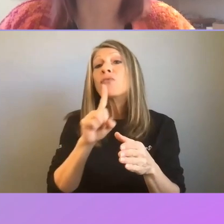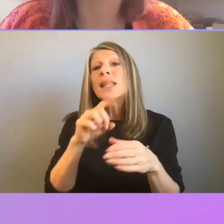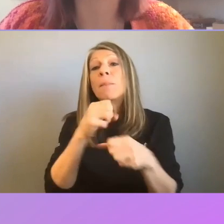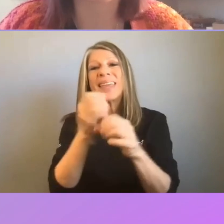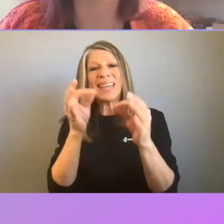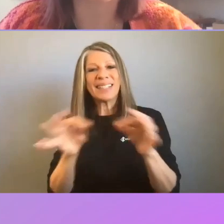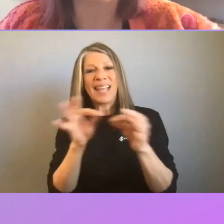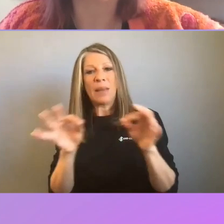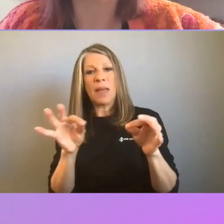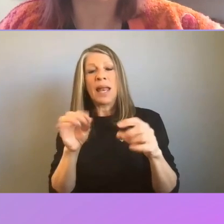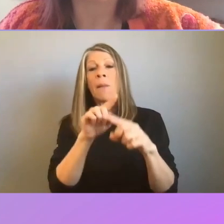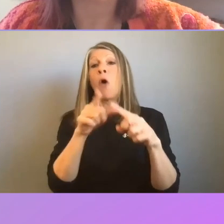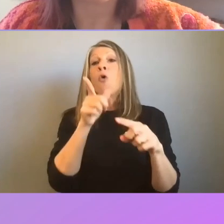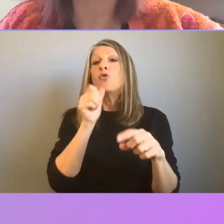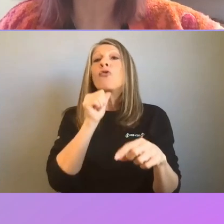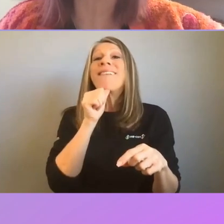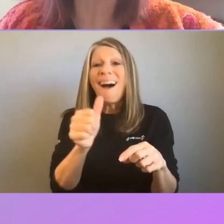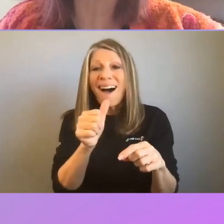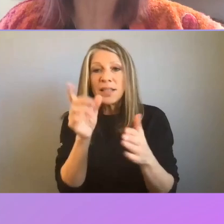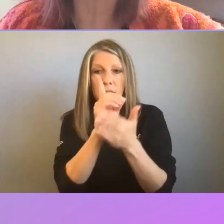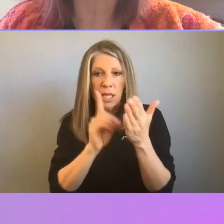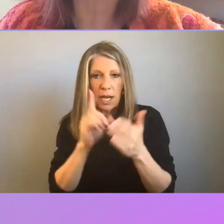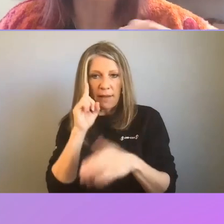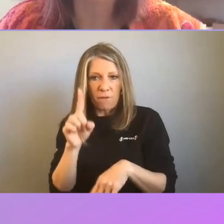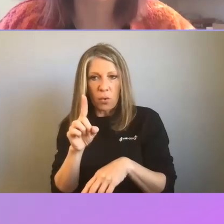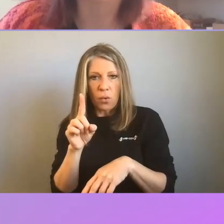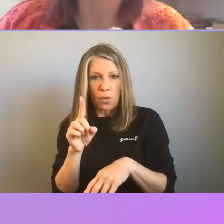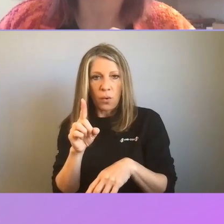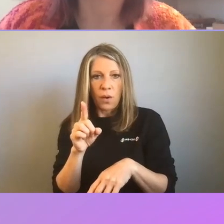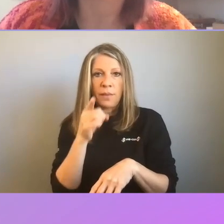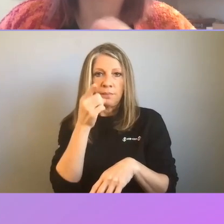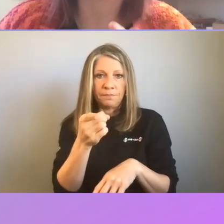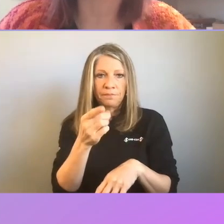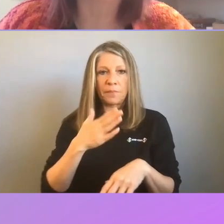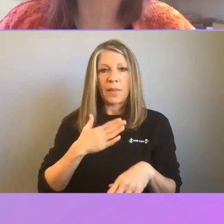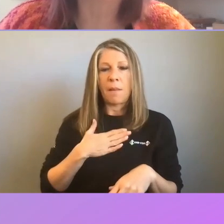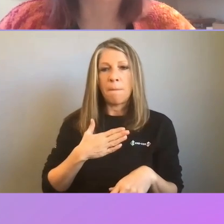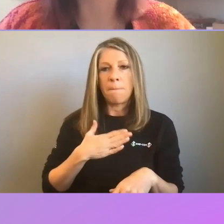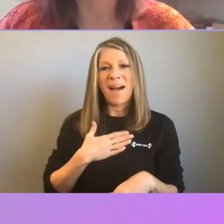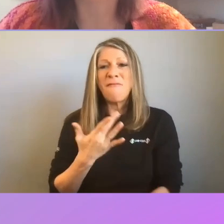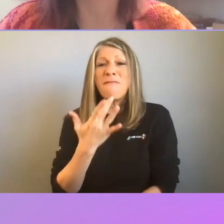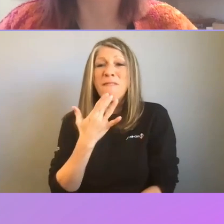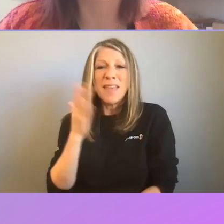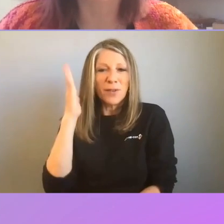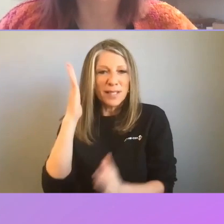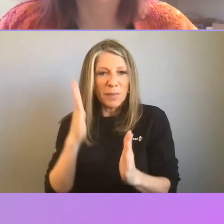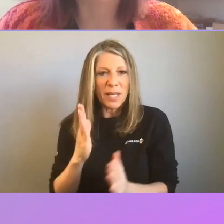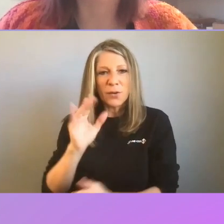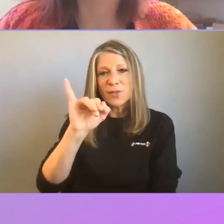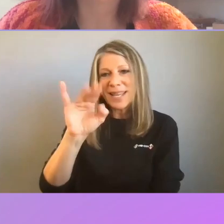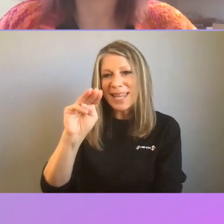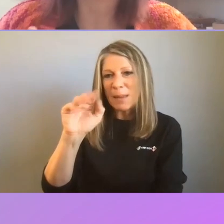who you're not designing for. And a little closer to home, one of my favorite speakers, Imani